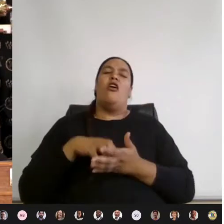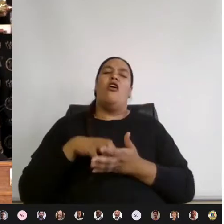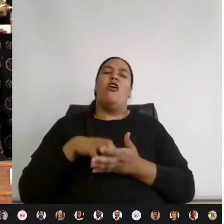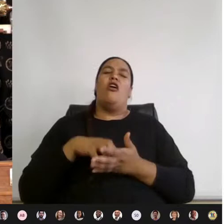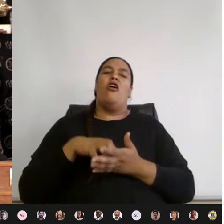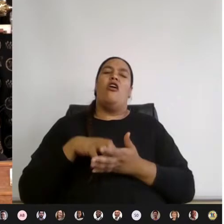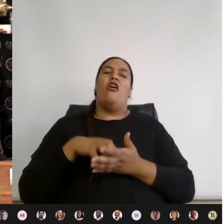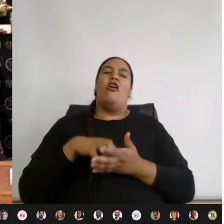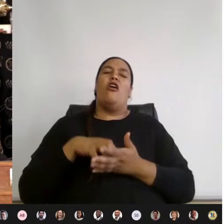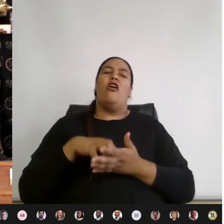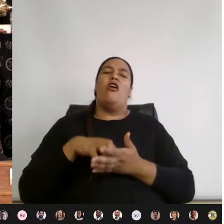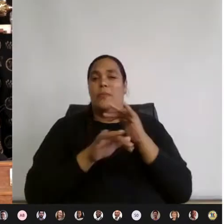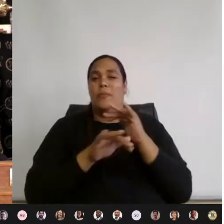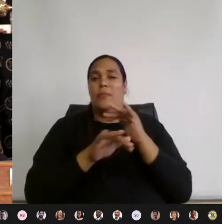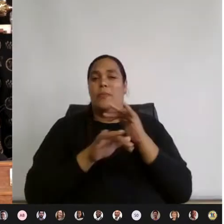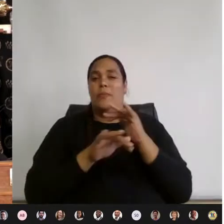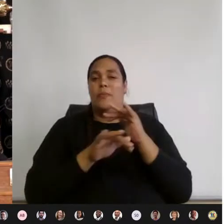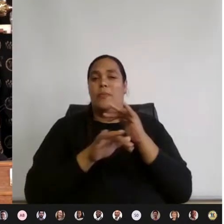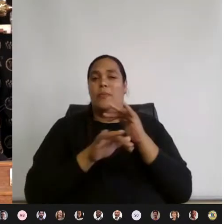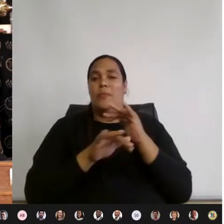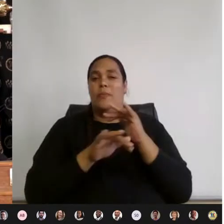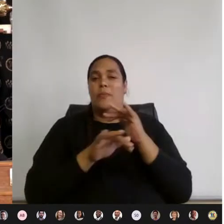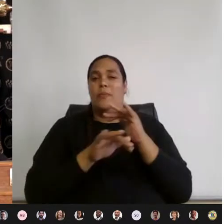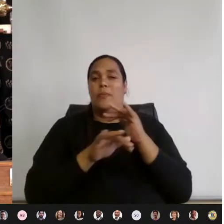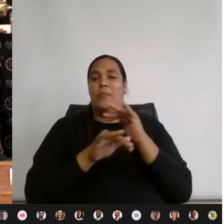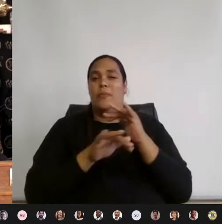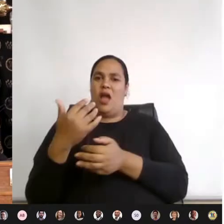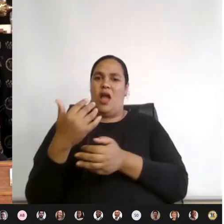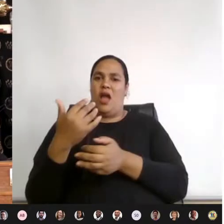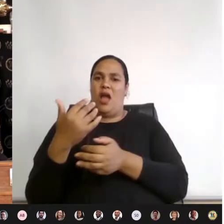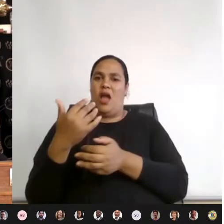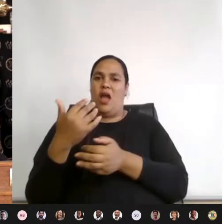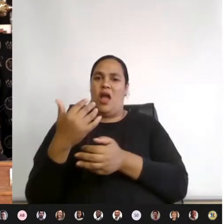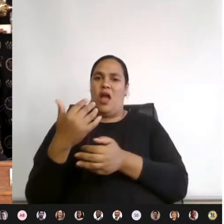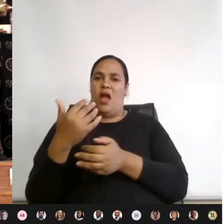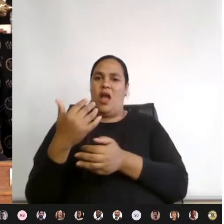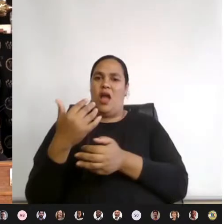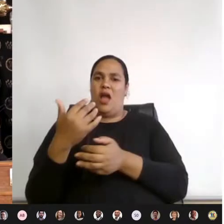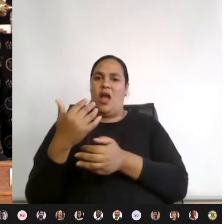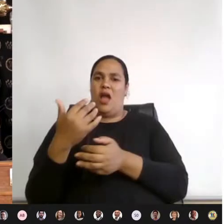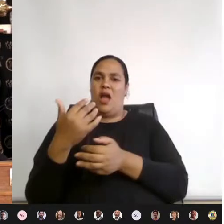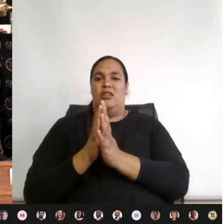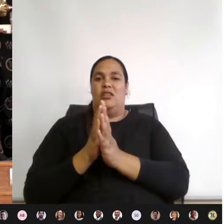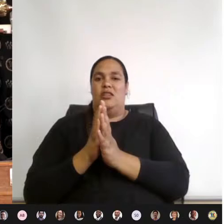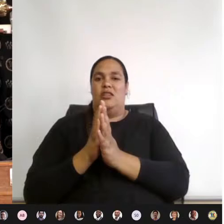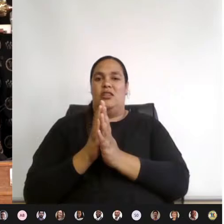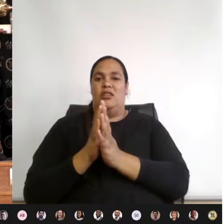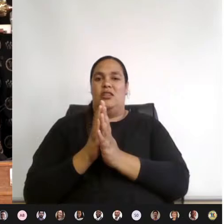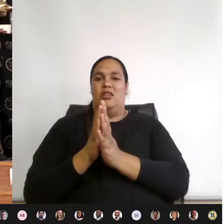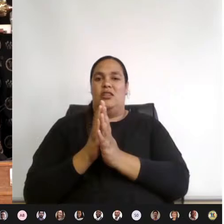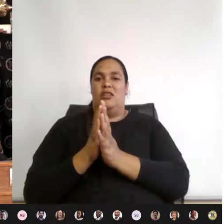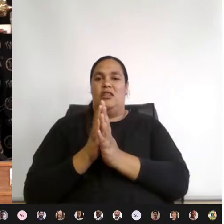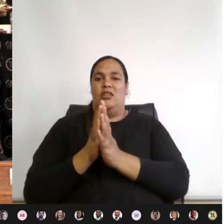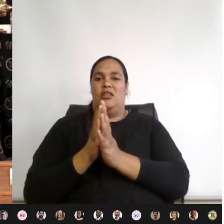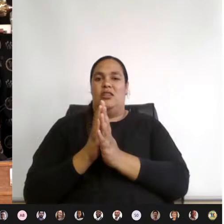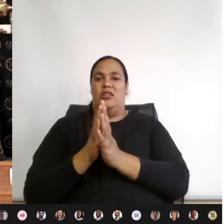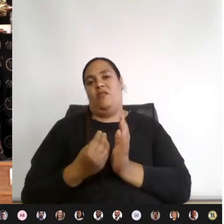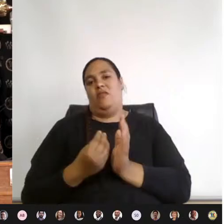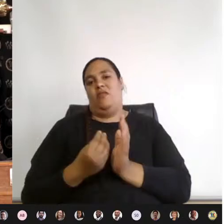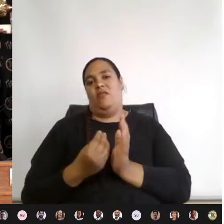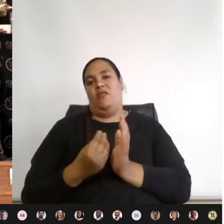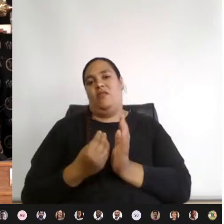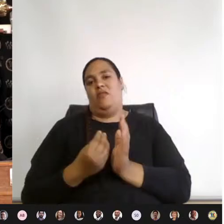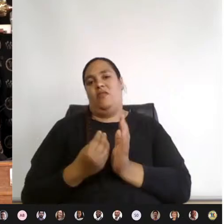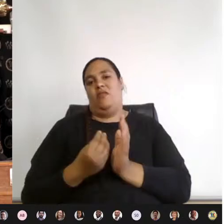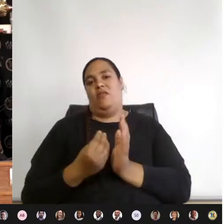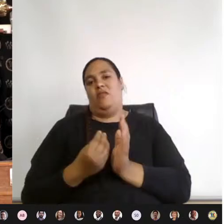poorest of the poor, were treated outside those SASSA offices, and all SASSA offices where it is just not